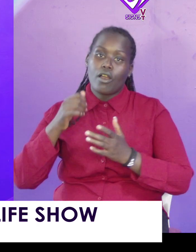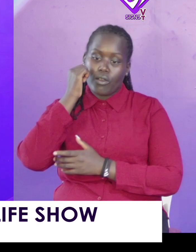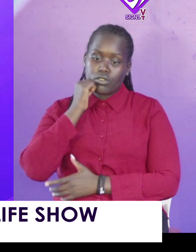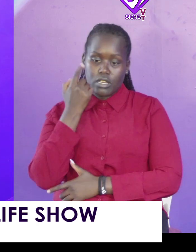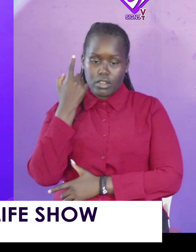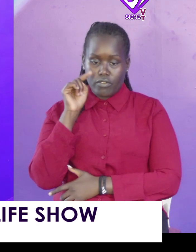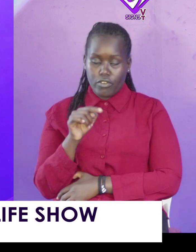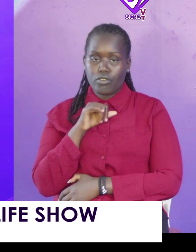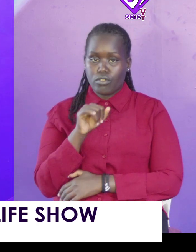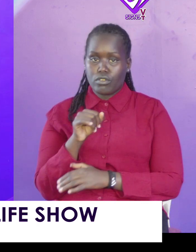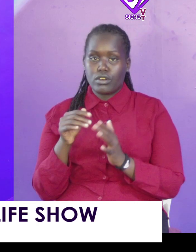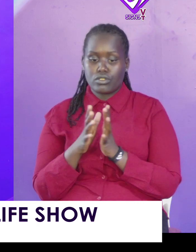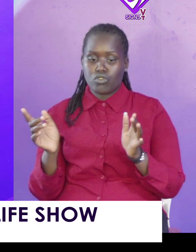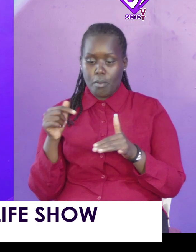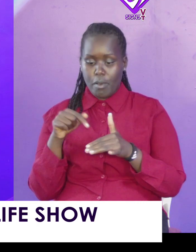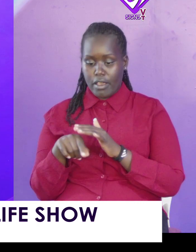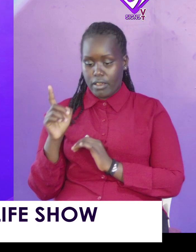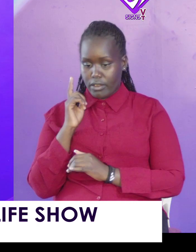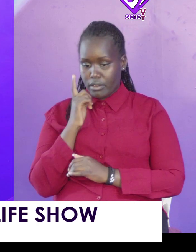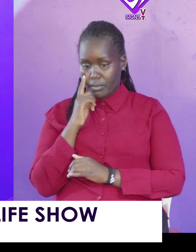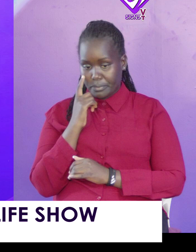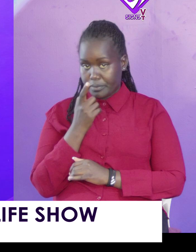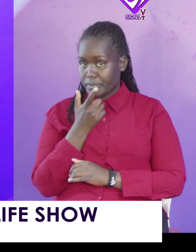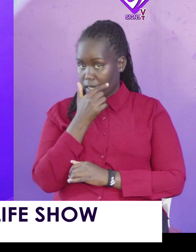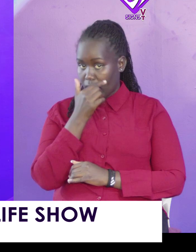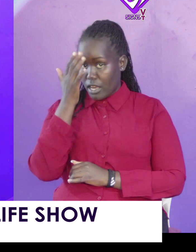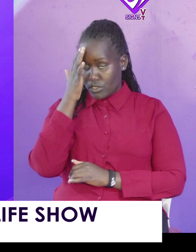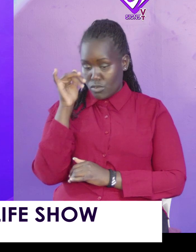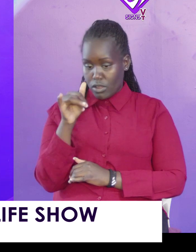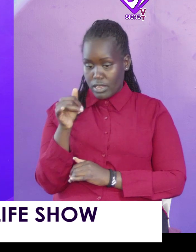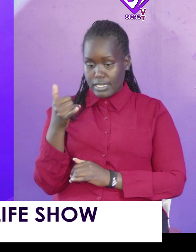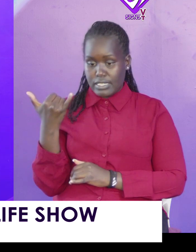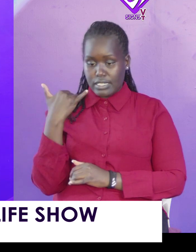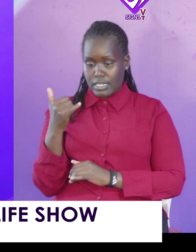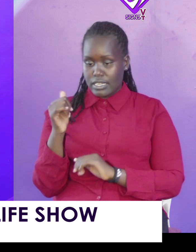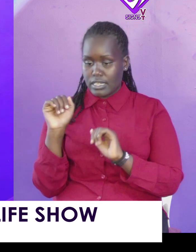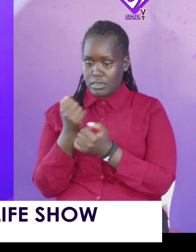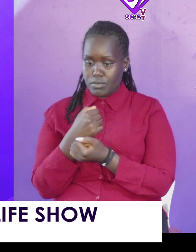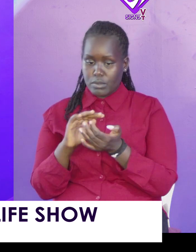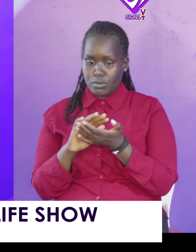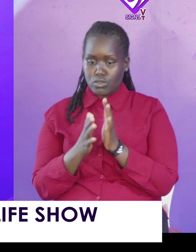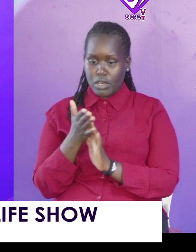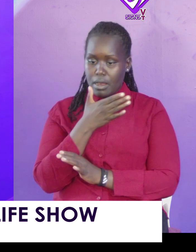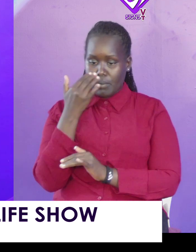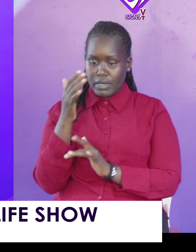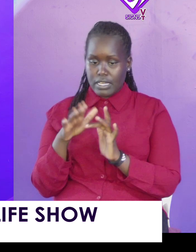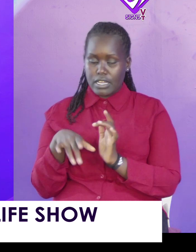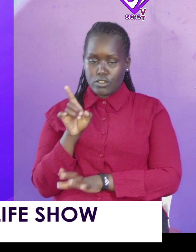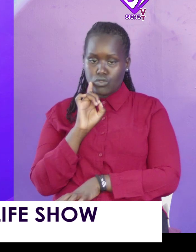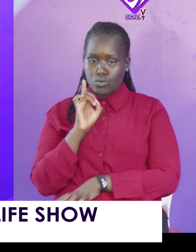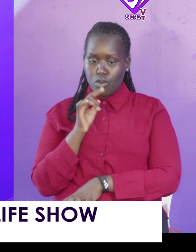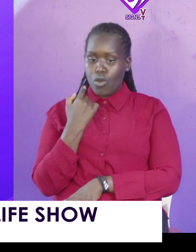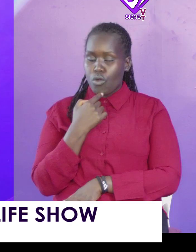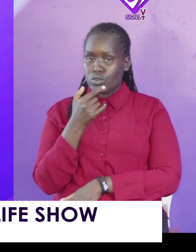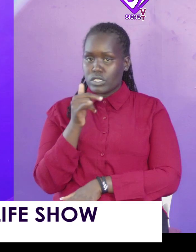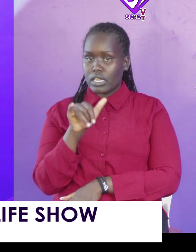open your inner eyes to discern that yesterday can never be better than tomorrow. Who said